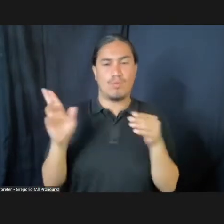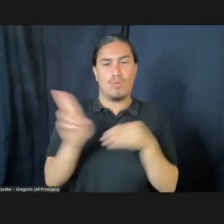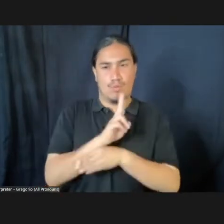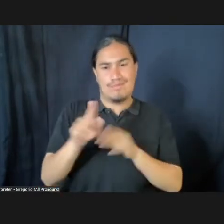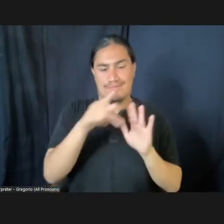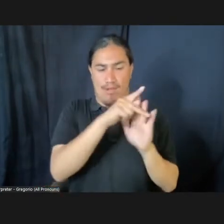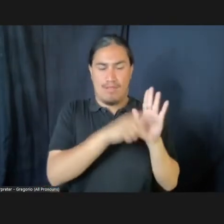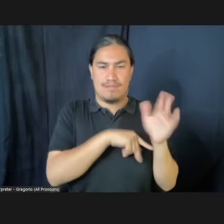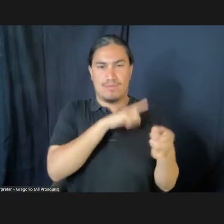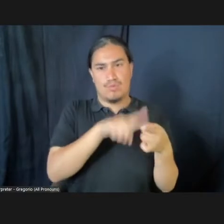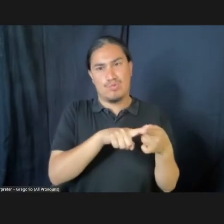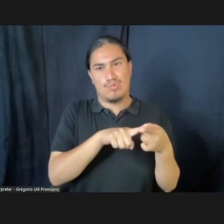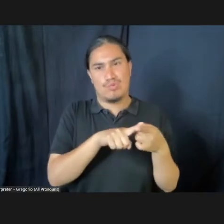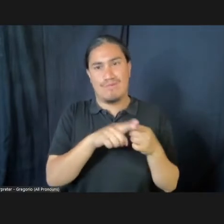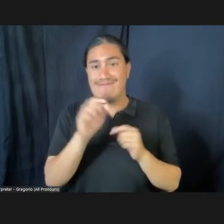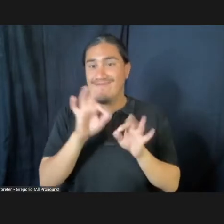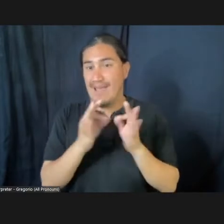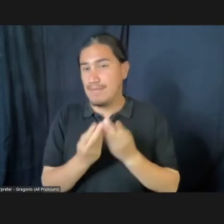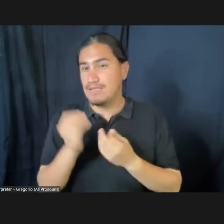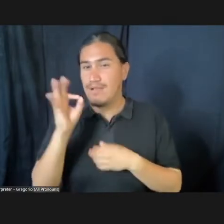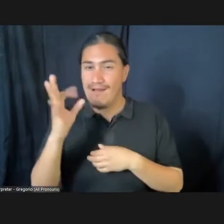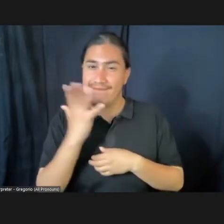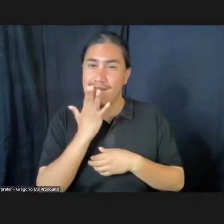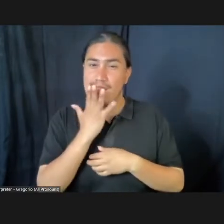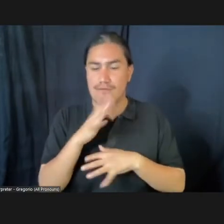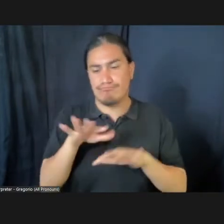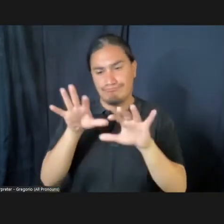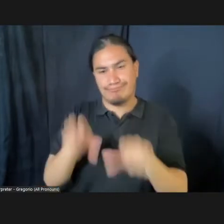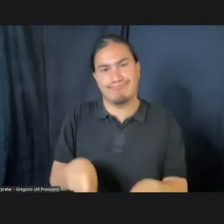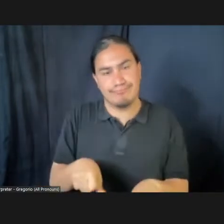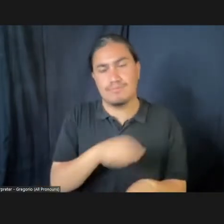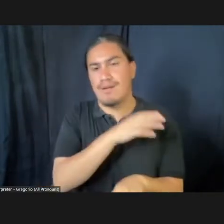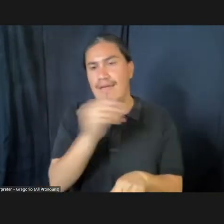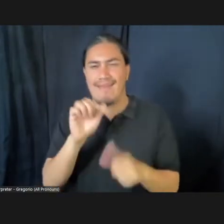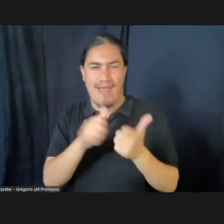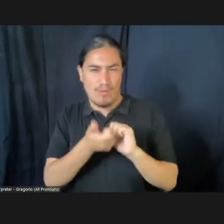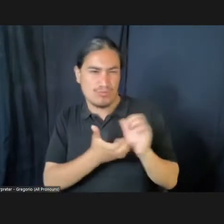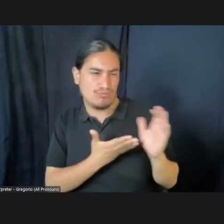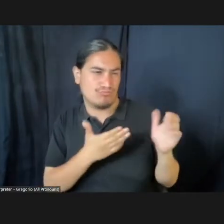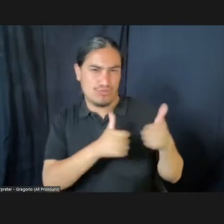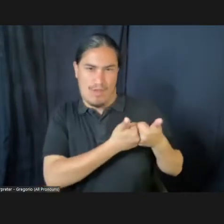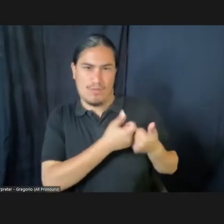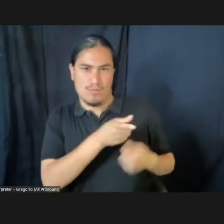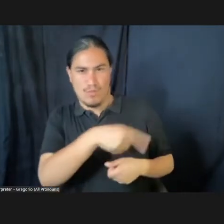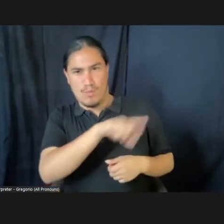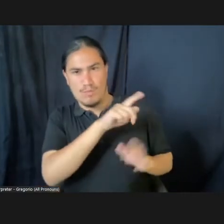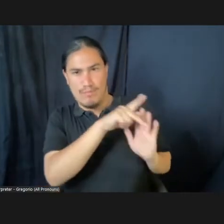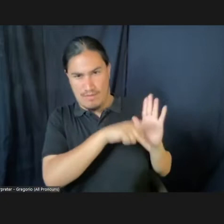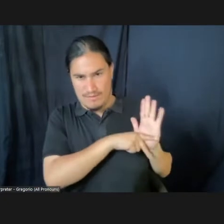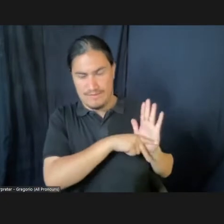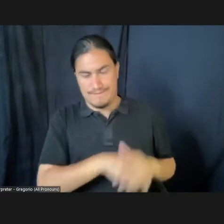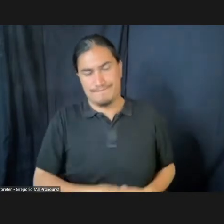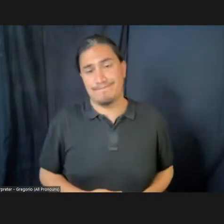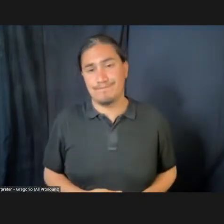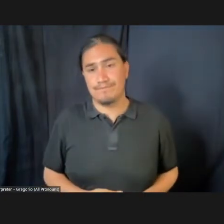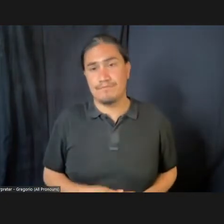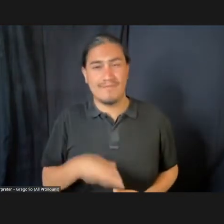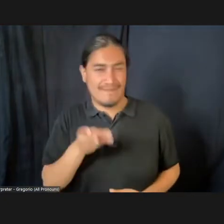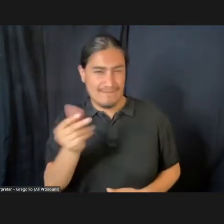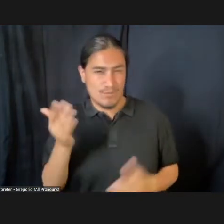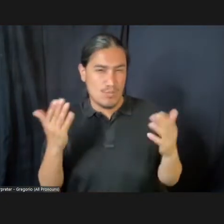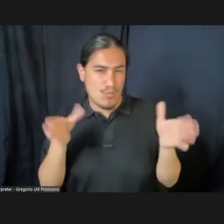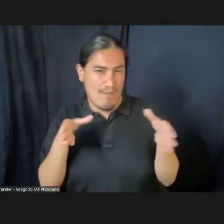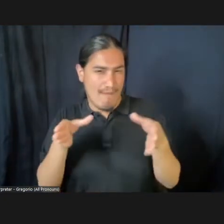to disable families of color and what is being done to counter those policies. Here are some ways